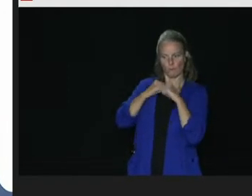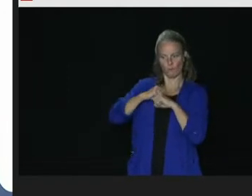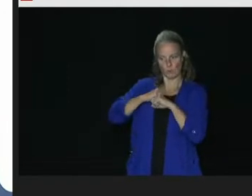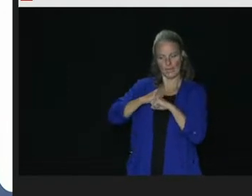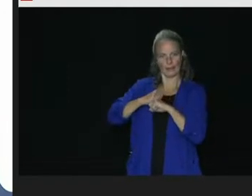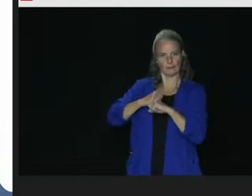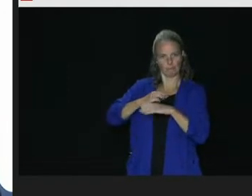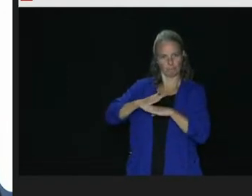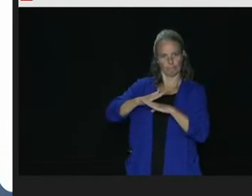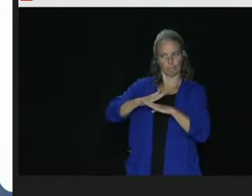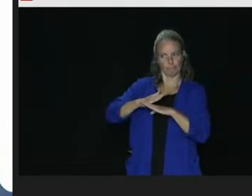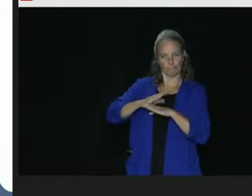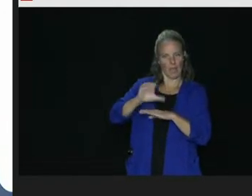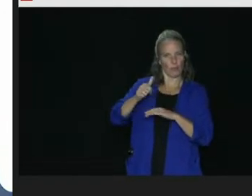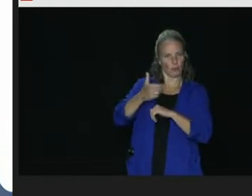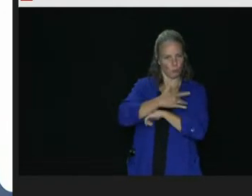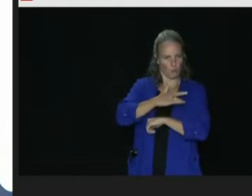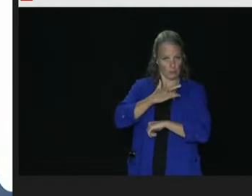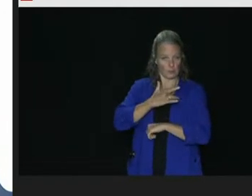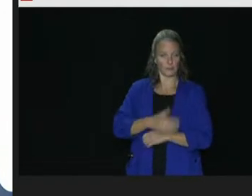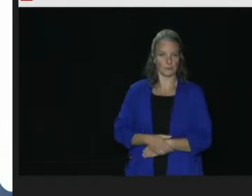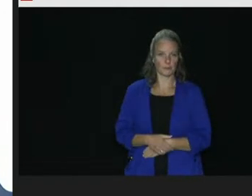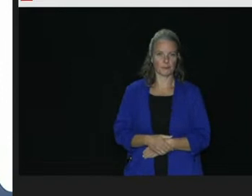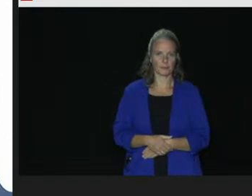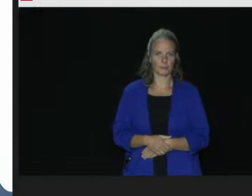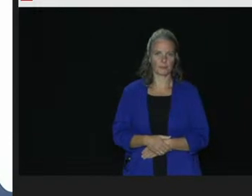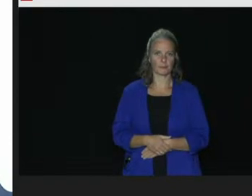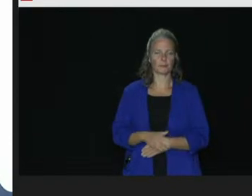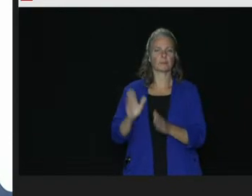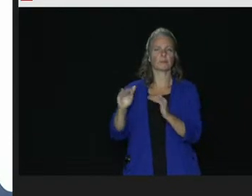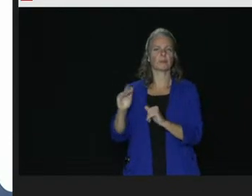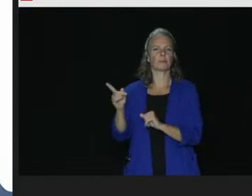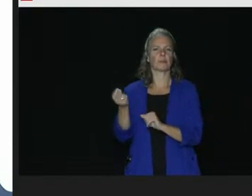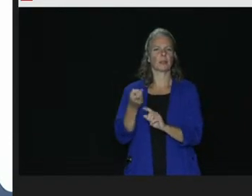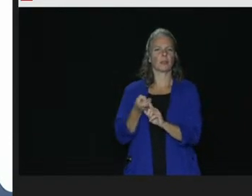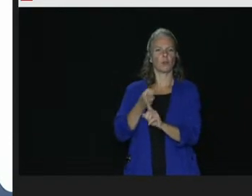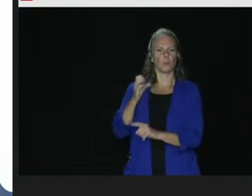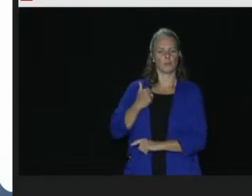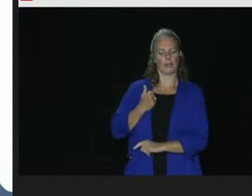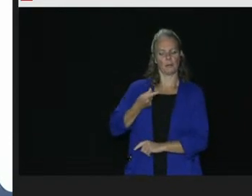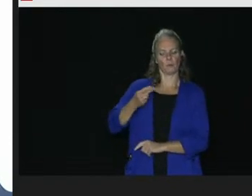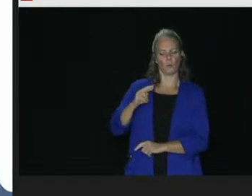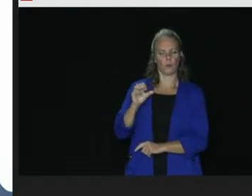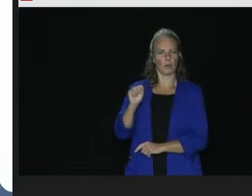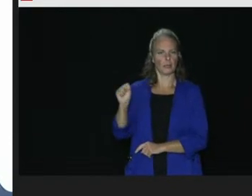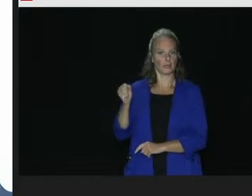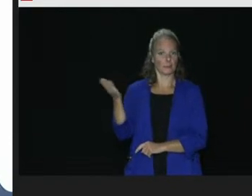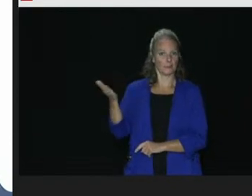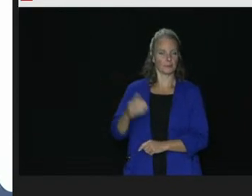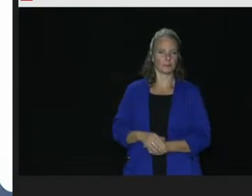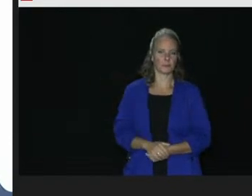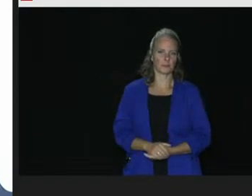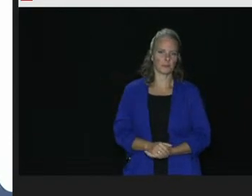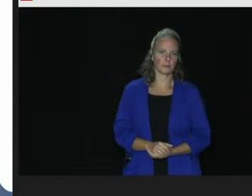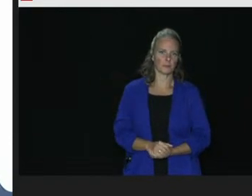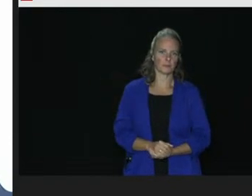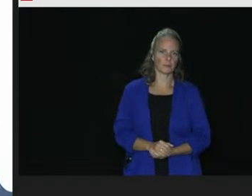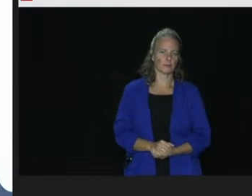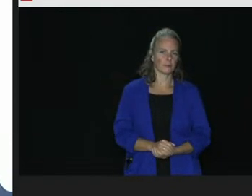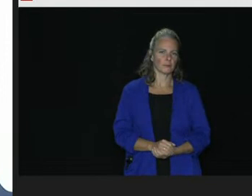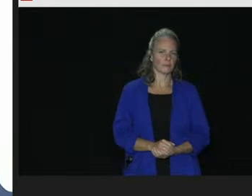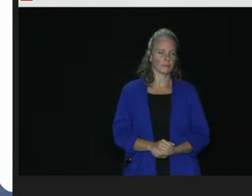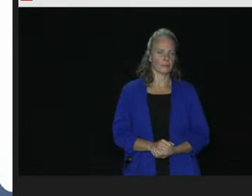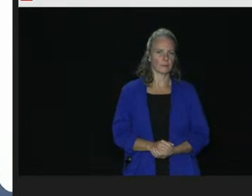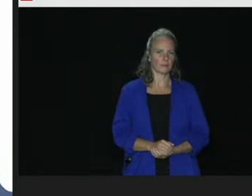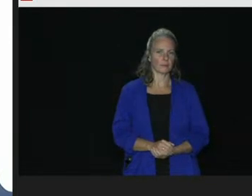question. The next question is from Stephanie Taylor from the Canadian Press. Please go ahead. Hi, doctors. Thanks for